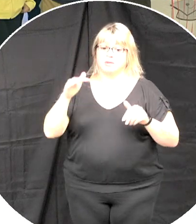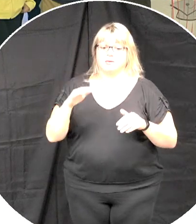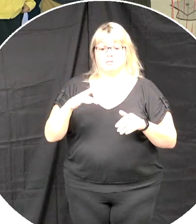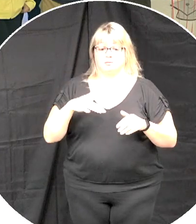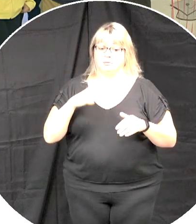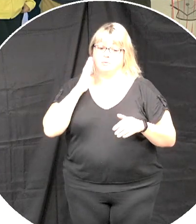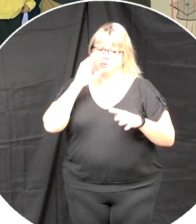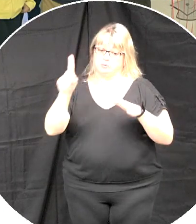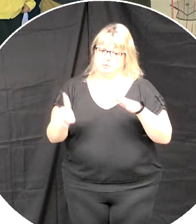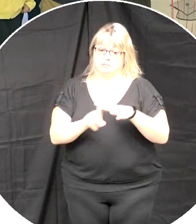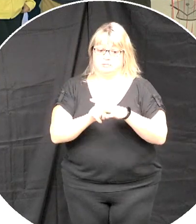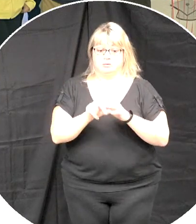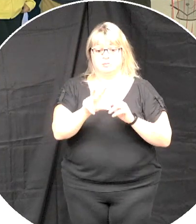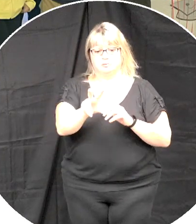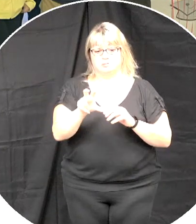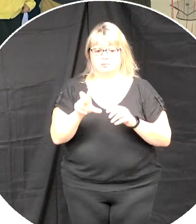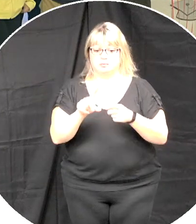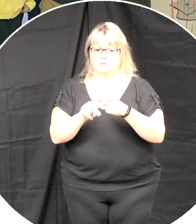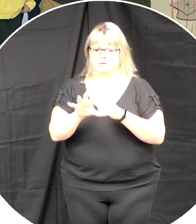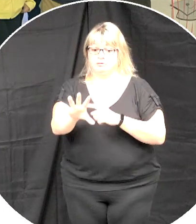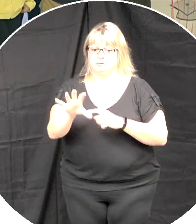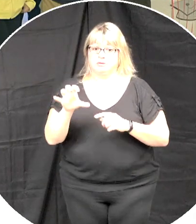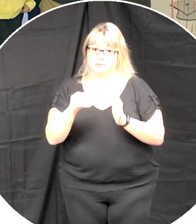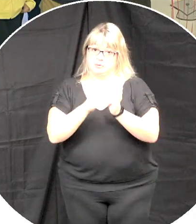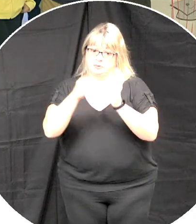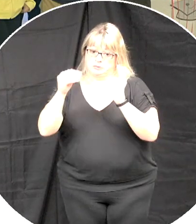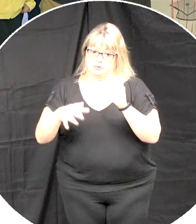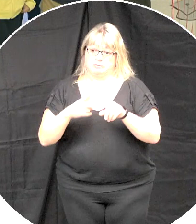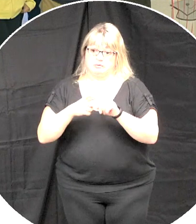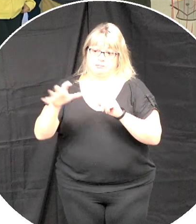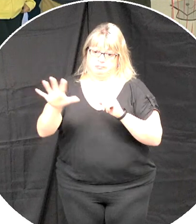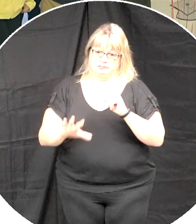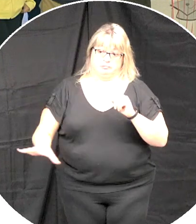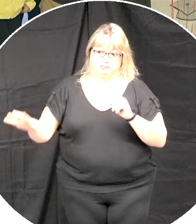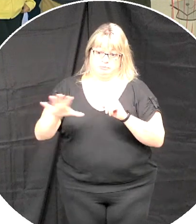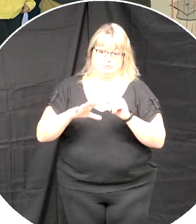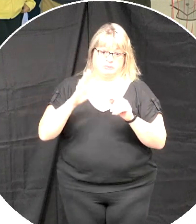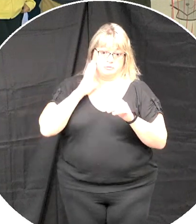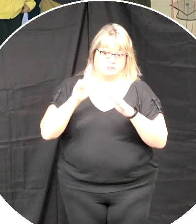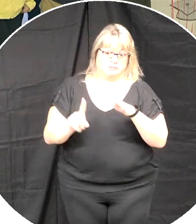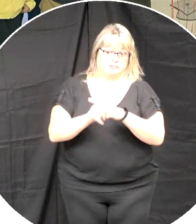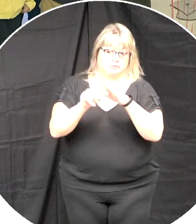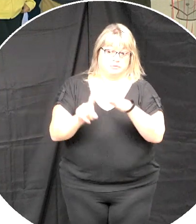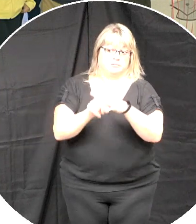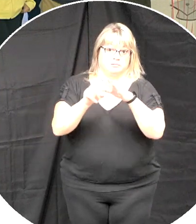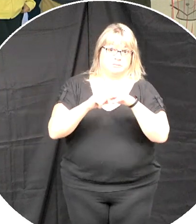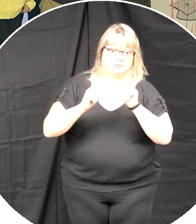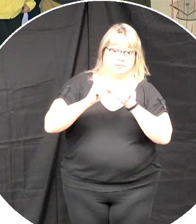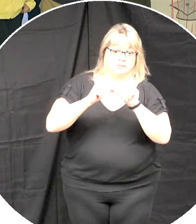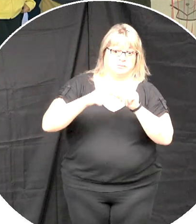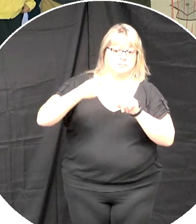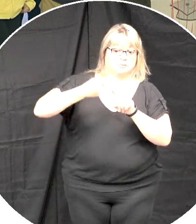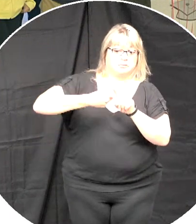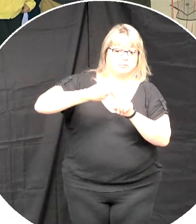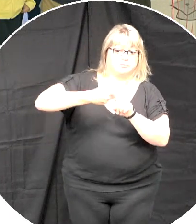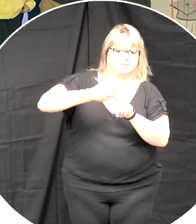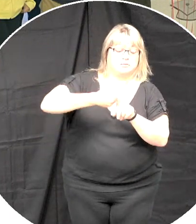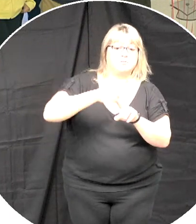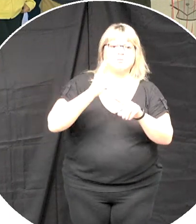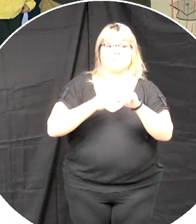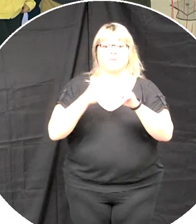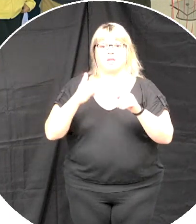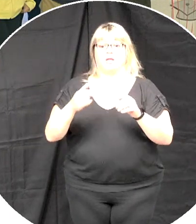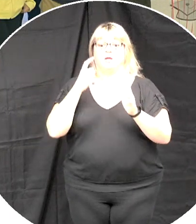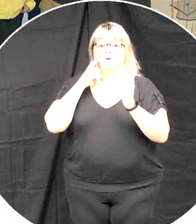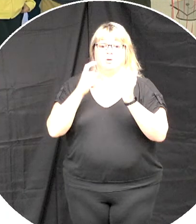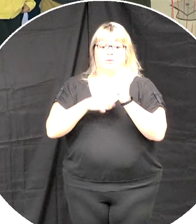300 to 500 immigrants from these regions in the course of the next number of months. Additionally, there is a huge increase in